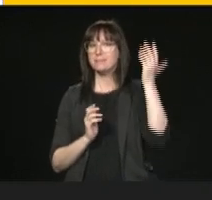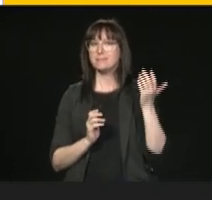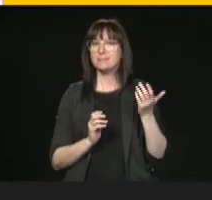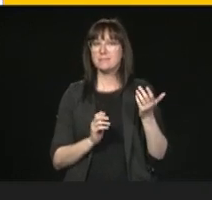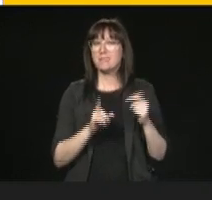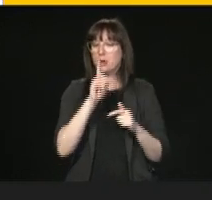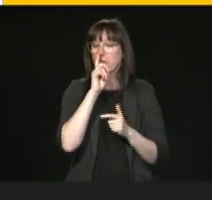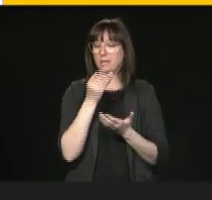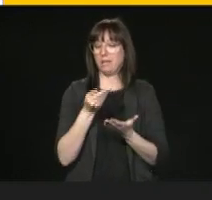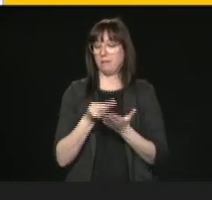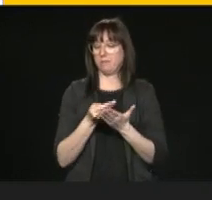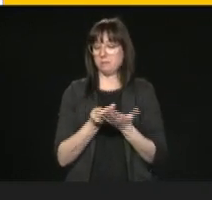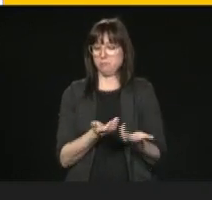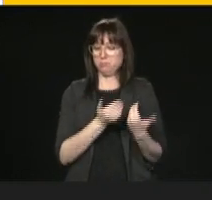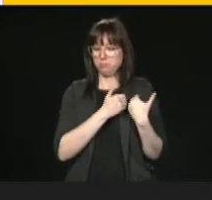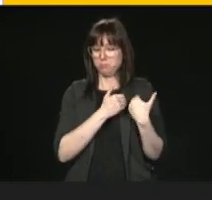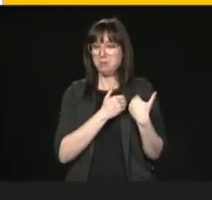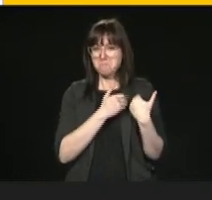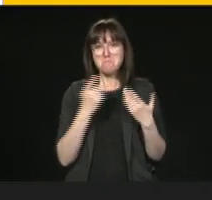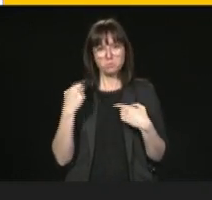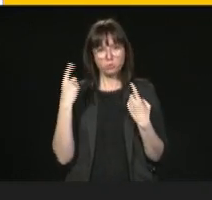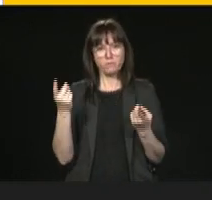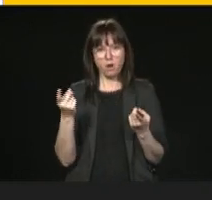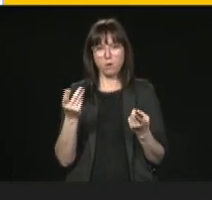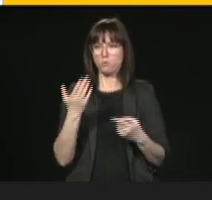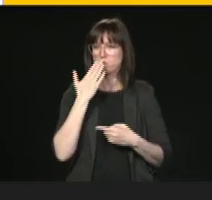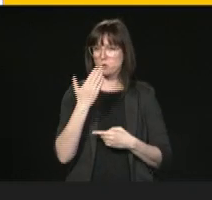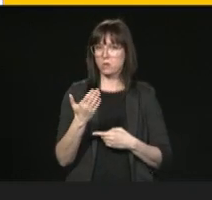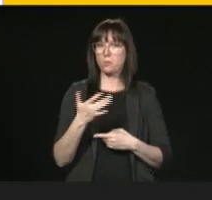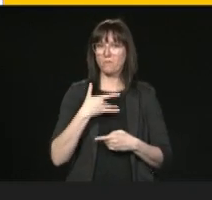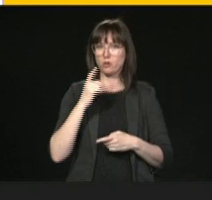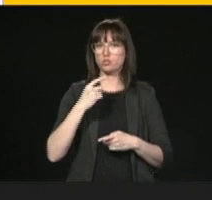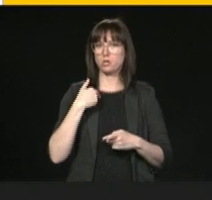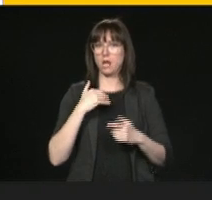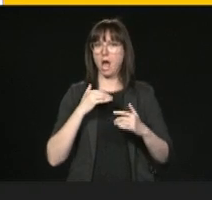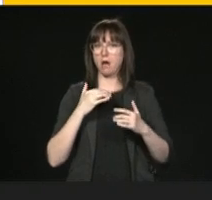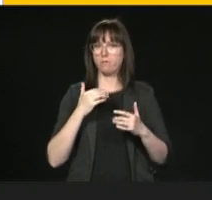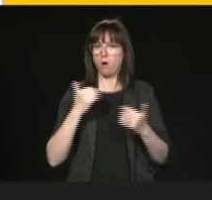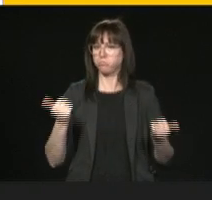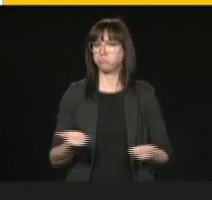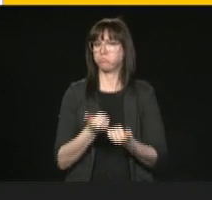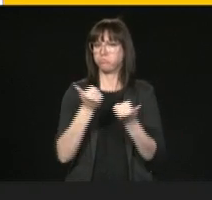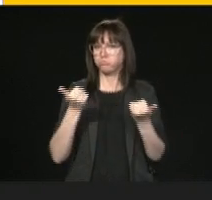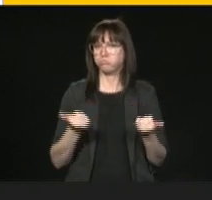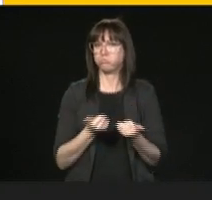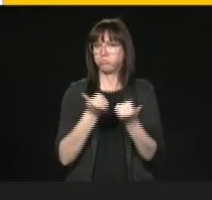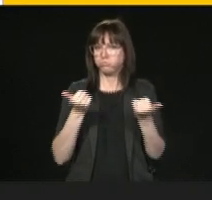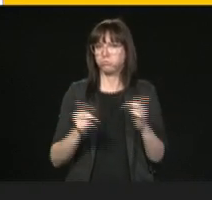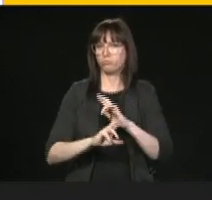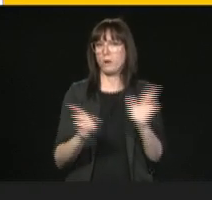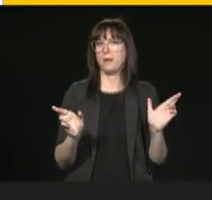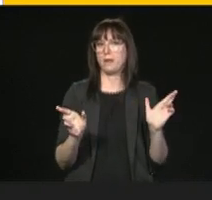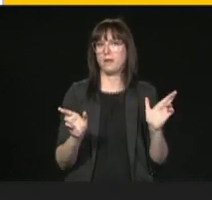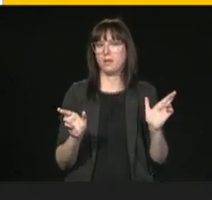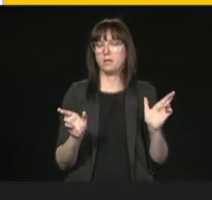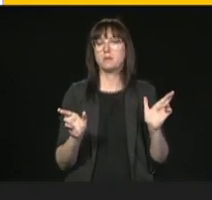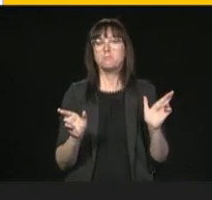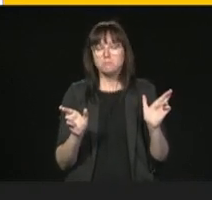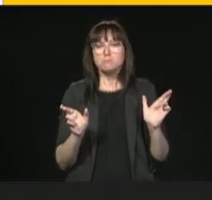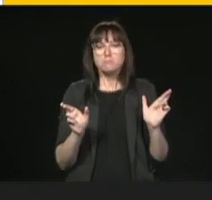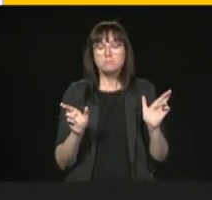expect to be a lot of cushioning to what's going on. And that's fine. As I said this morning, no firefighter ever